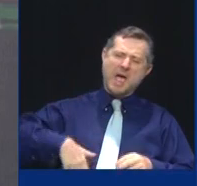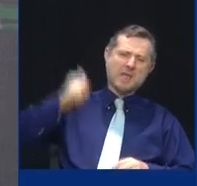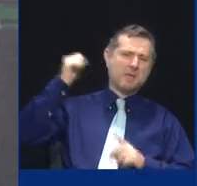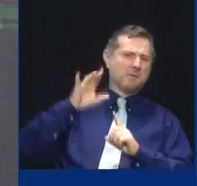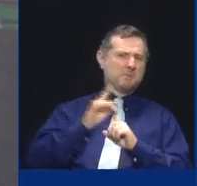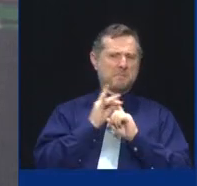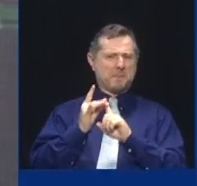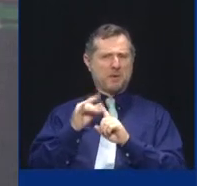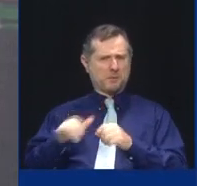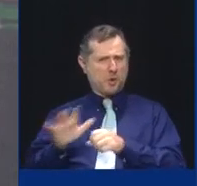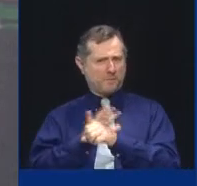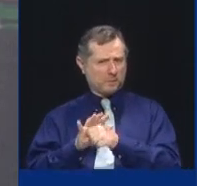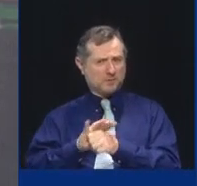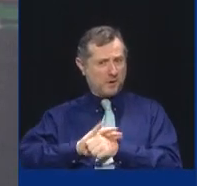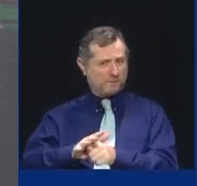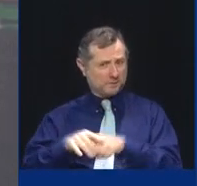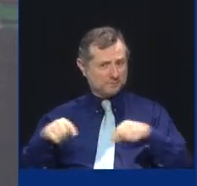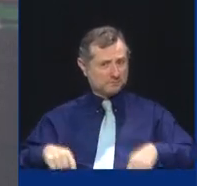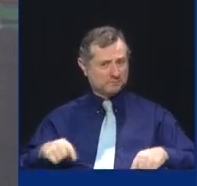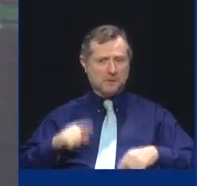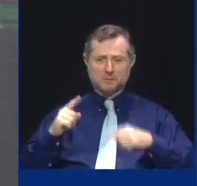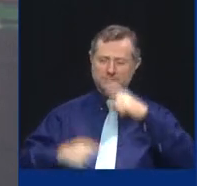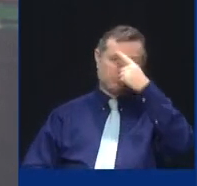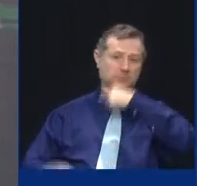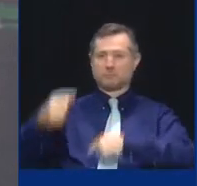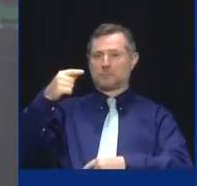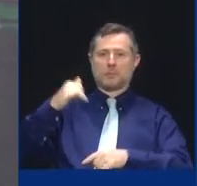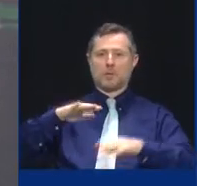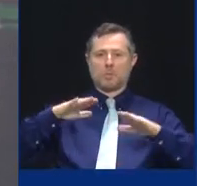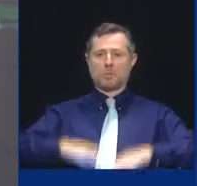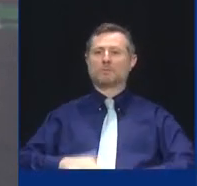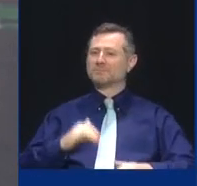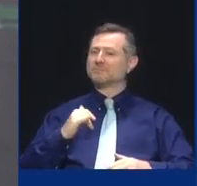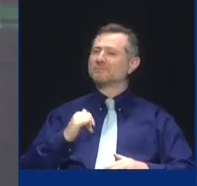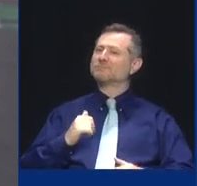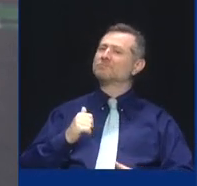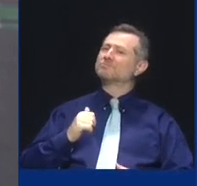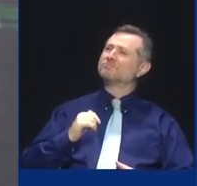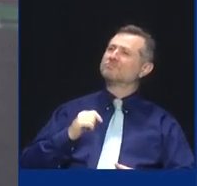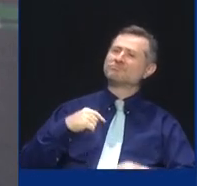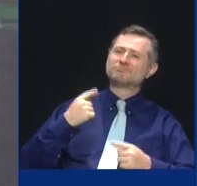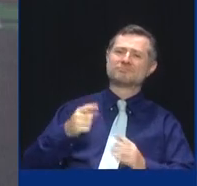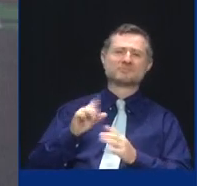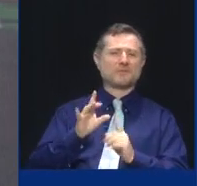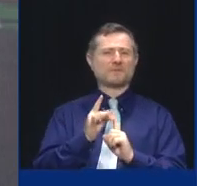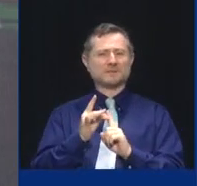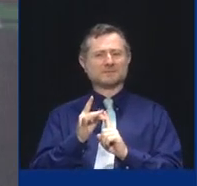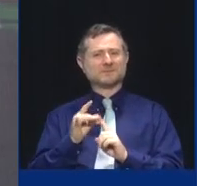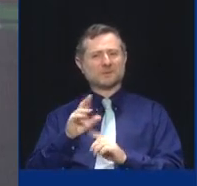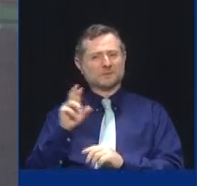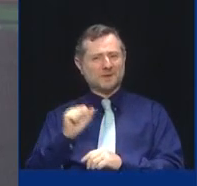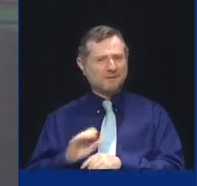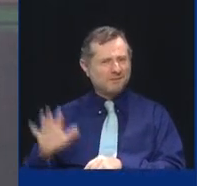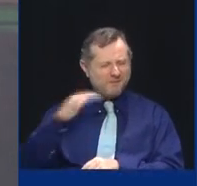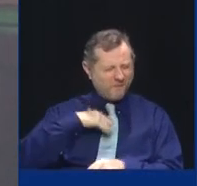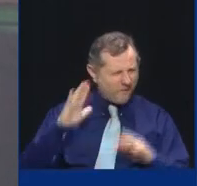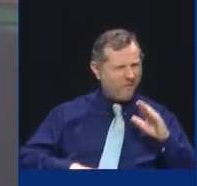COVID to today where we have the lowest infection rate in the United States of